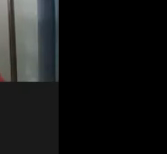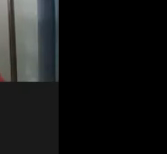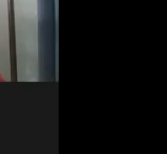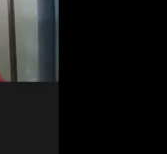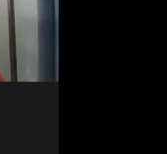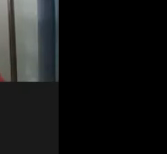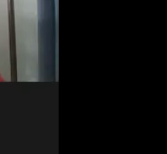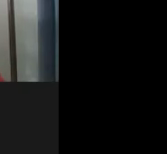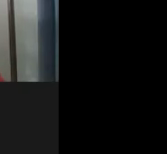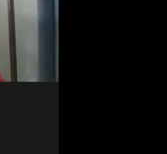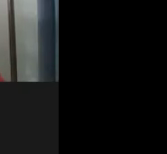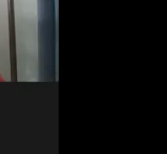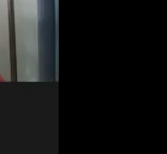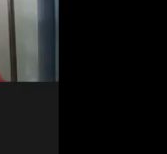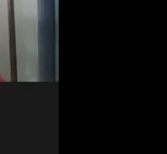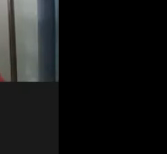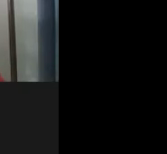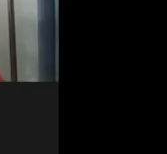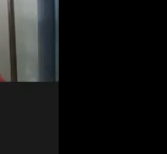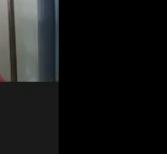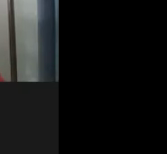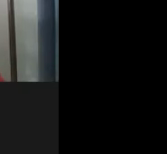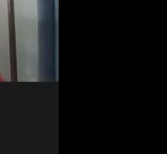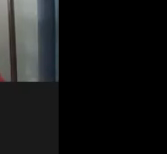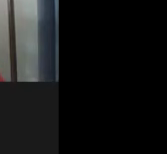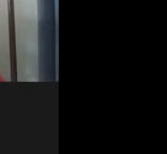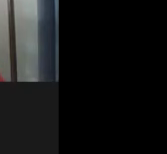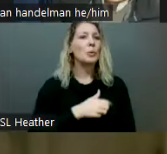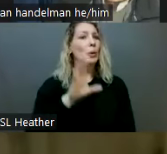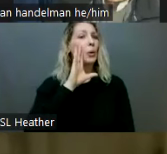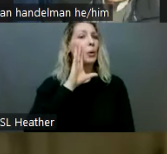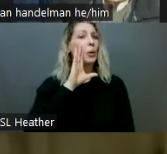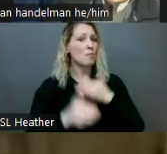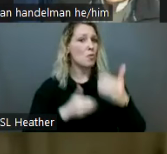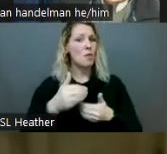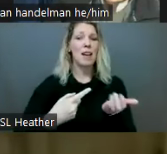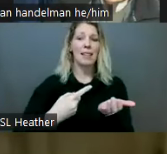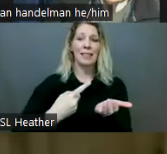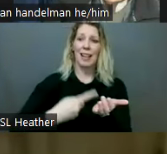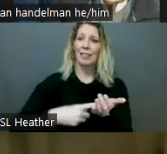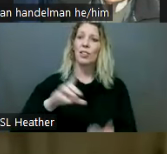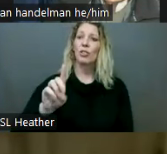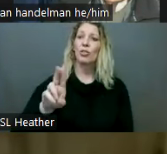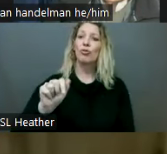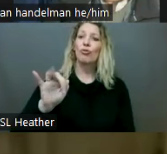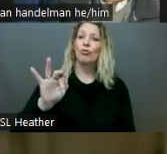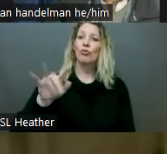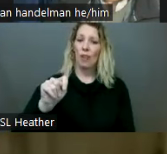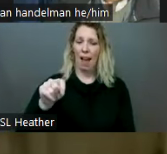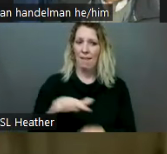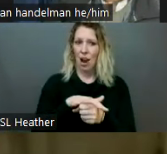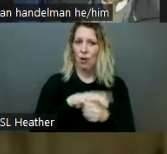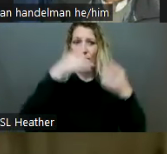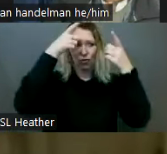Thank you so much, co-chairs. We will now move into discussing the draft areas of agreement